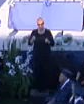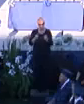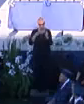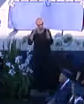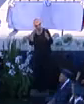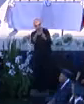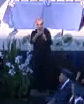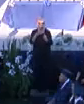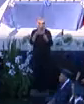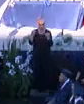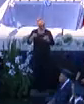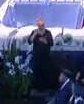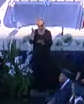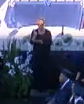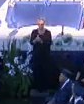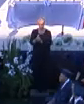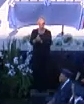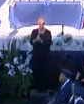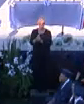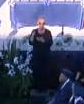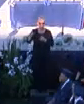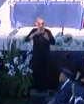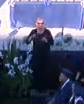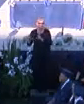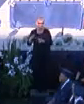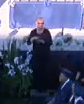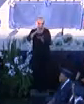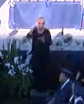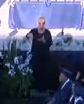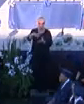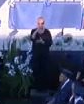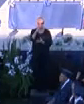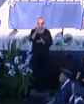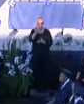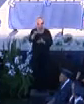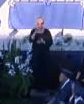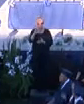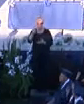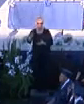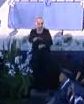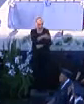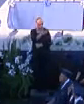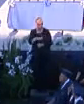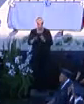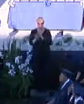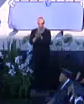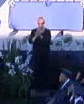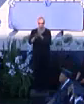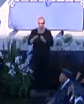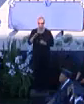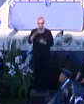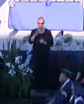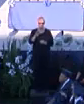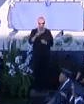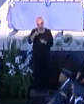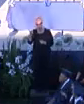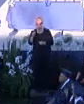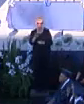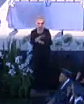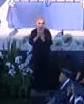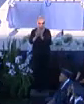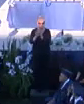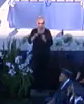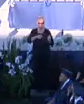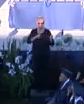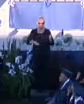here he's graduating. He's been an active student as a key club officer, a busy musician in the marching, basketball, and symphonic bands. He also